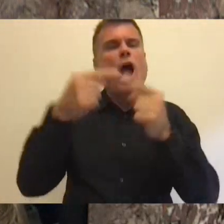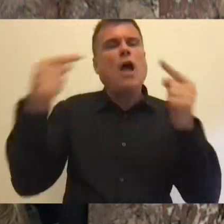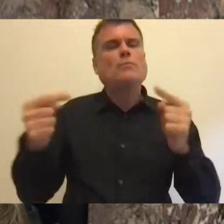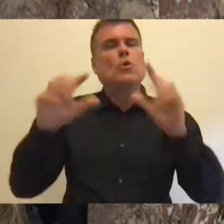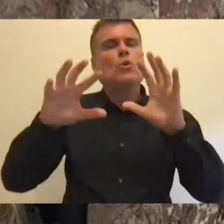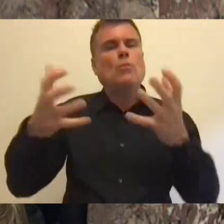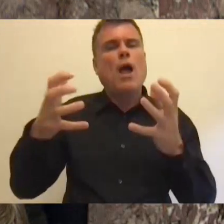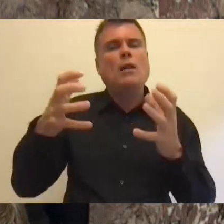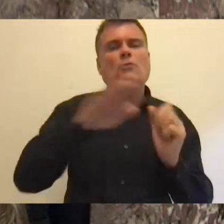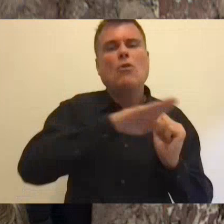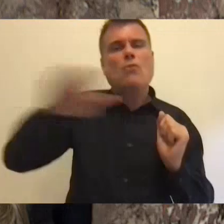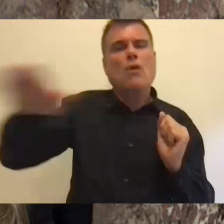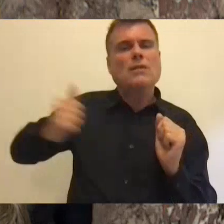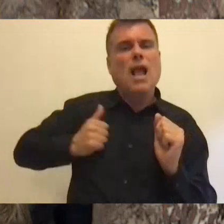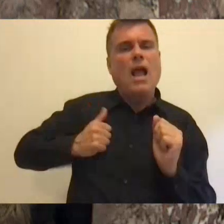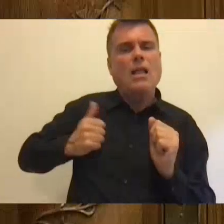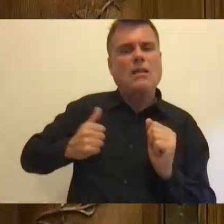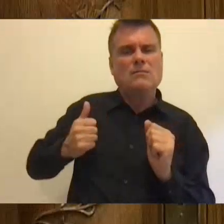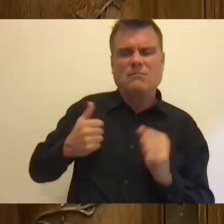her orders.